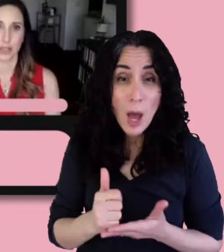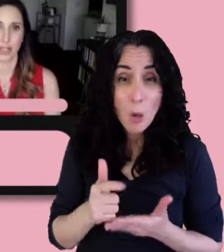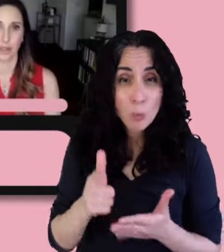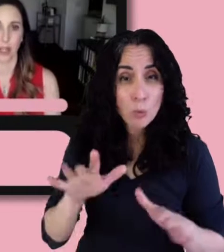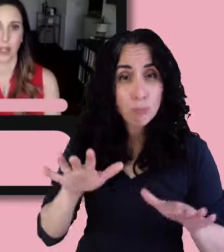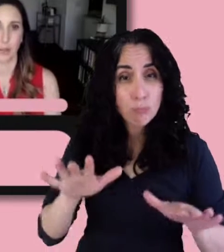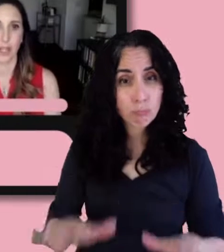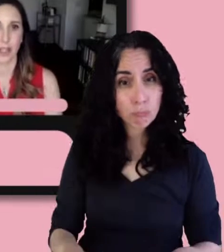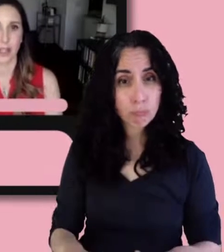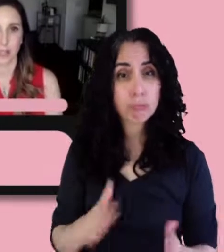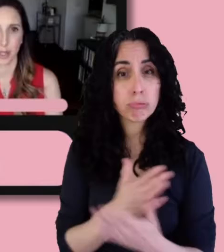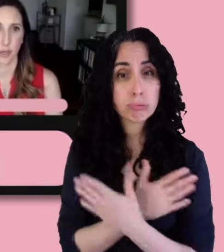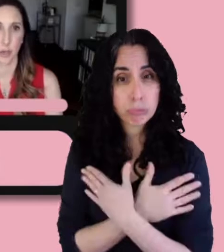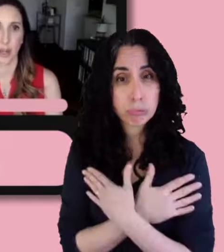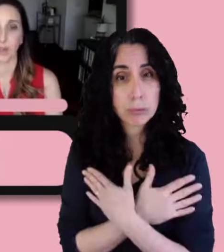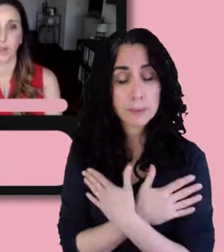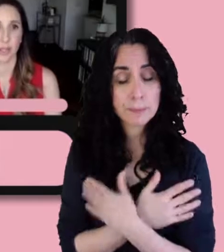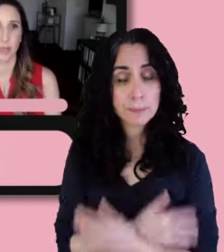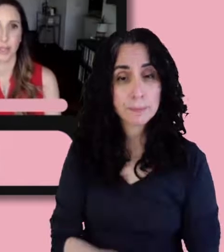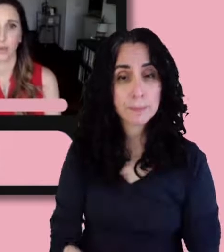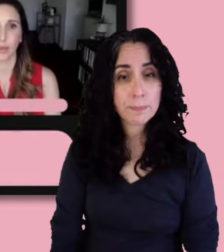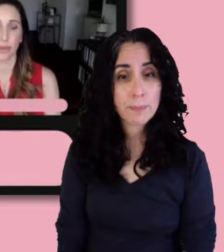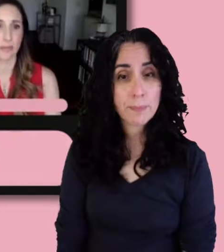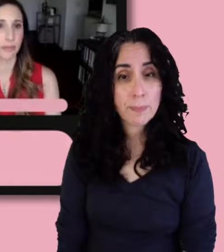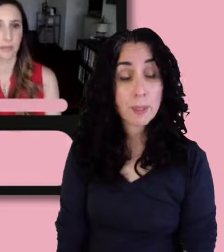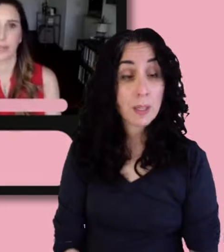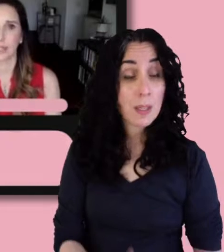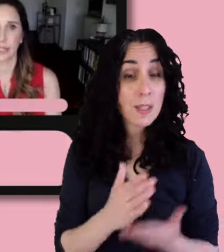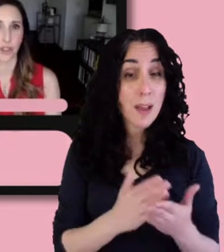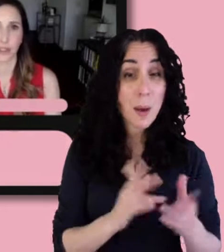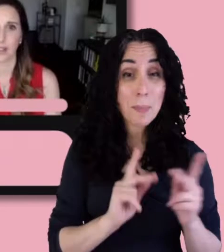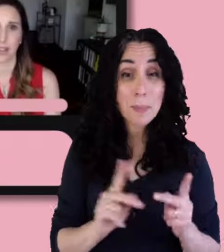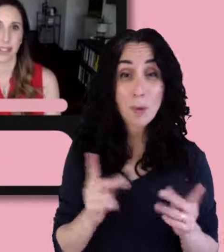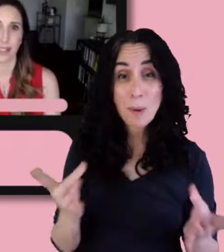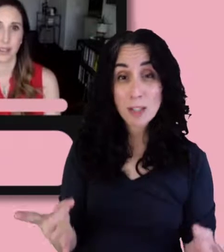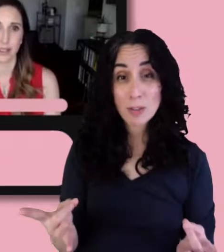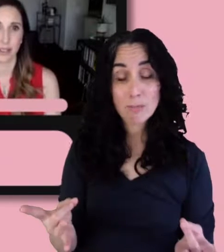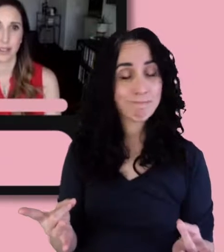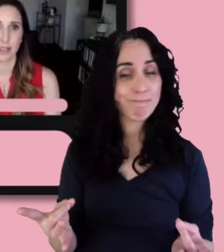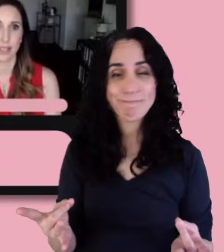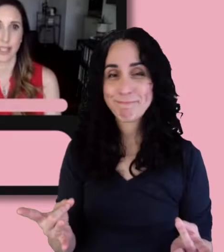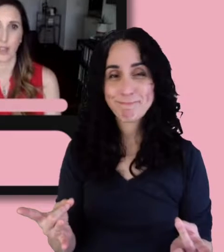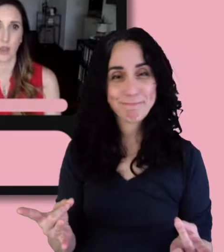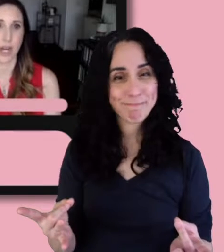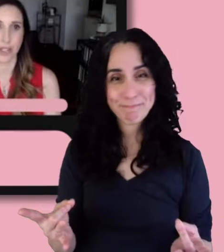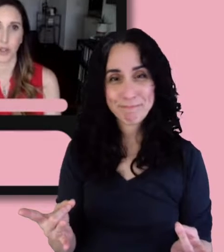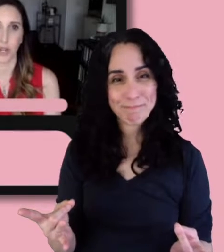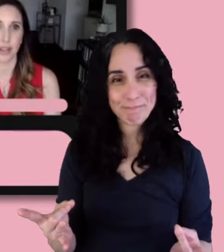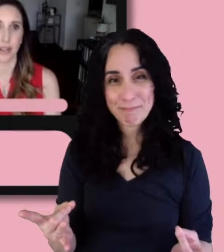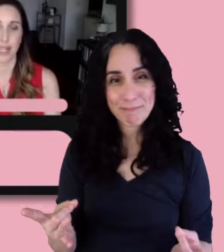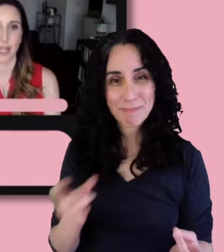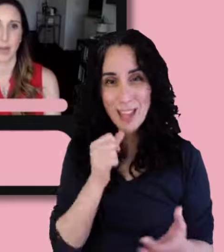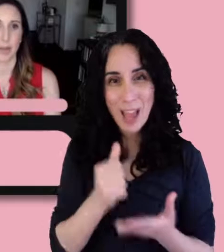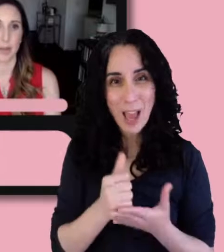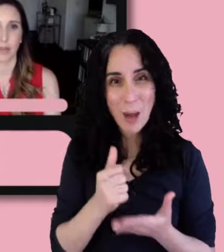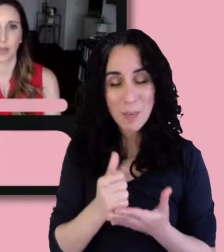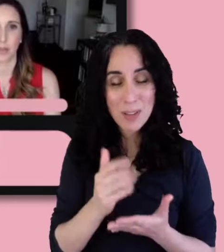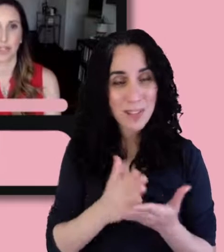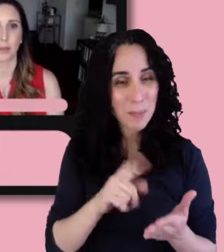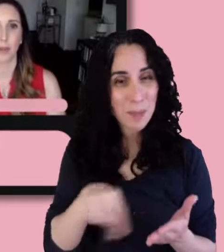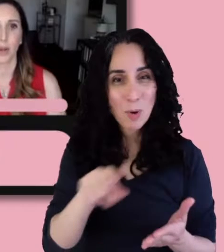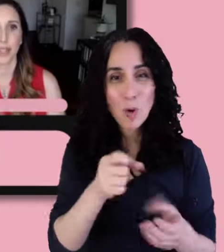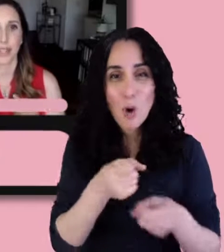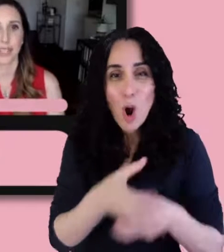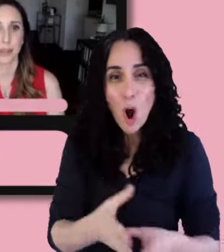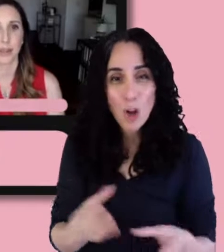into a state of calm is number one. For some people, meditation is not it. They can try all day, but maybe that brings